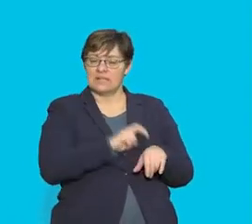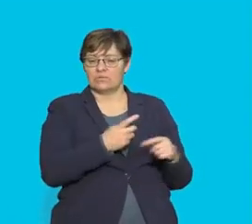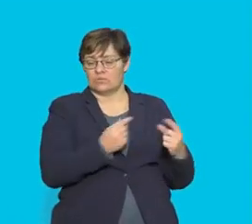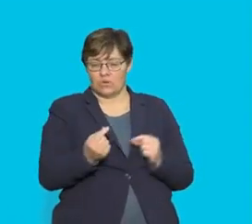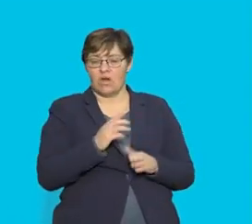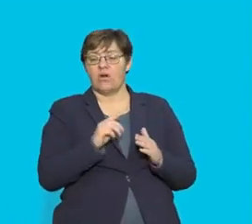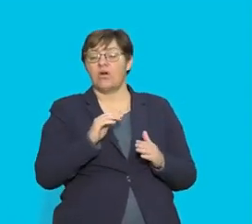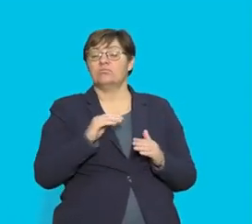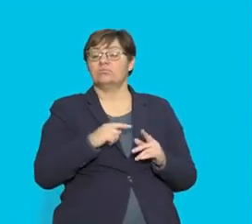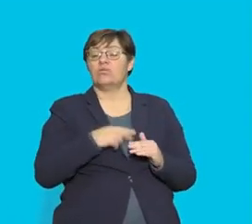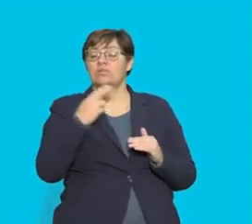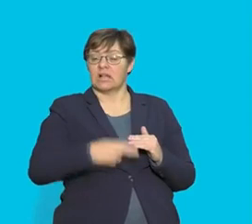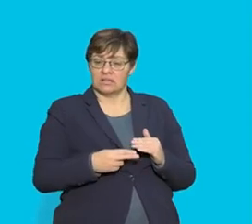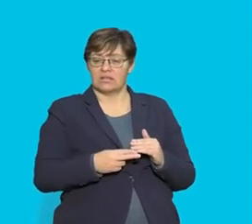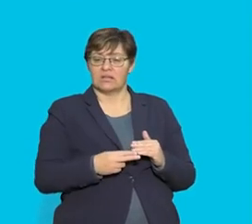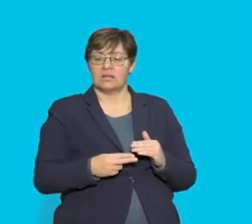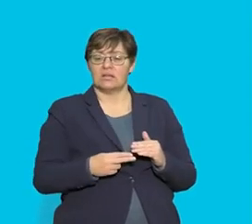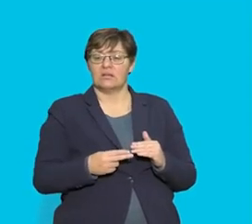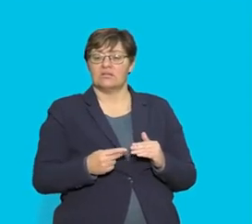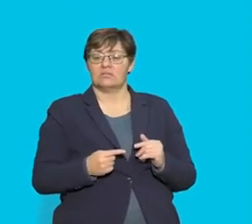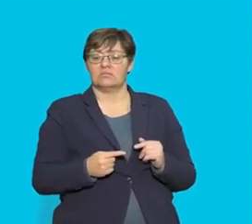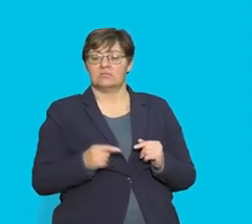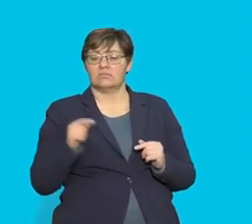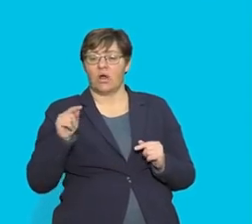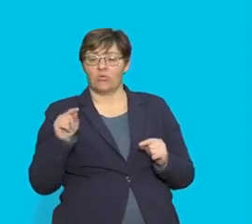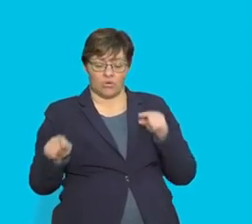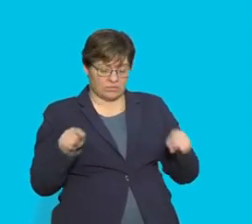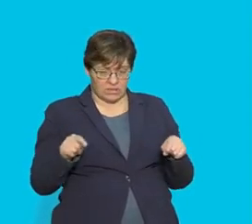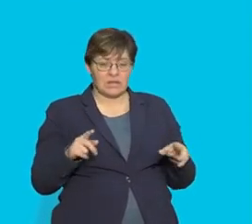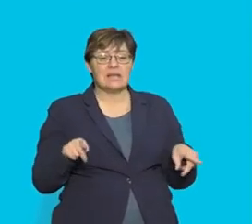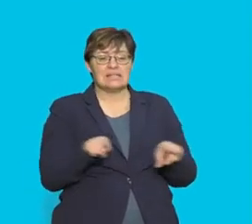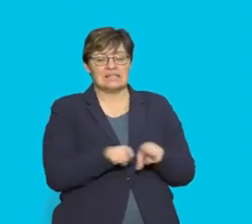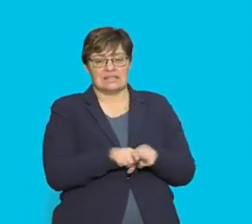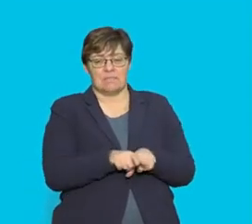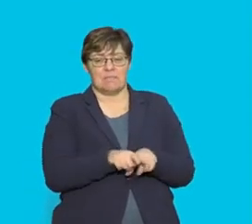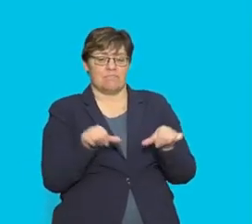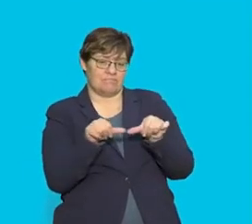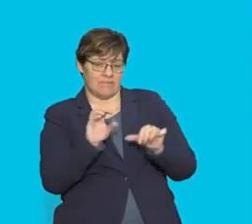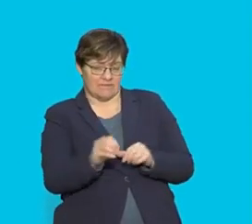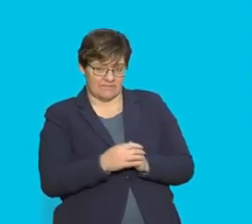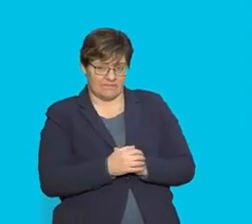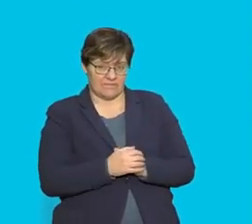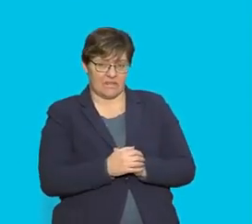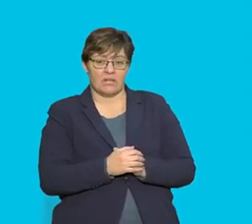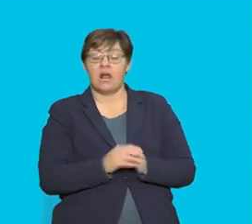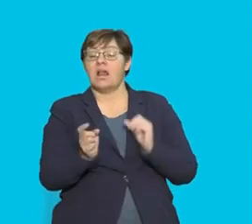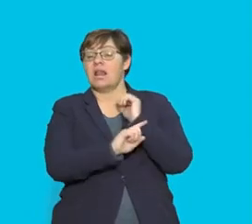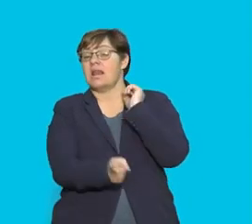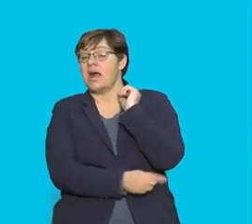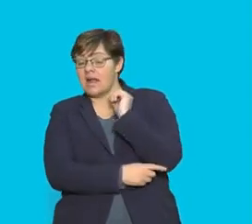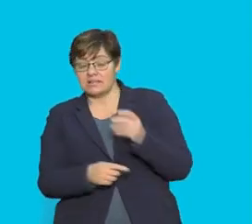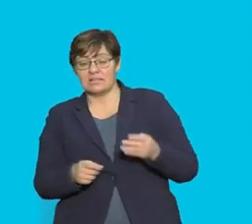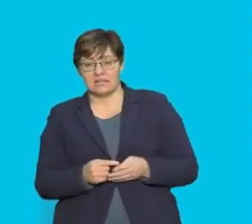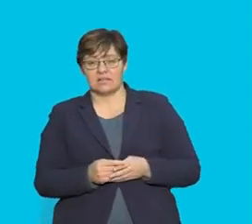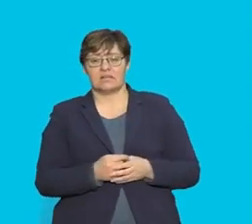just need two. And as a result, corresponding sides will be in the same proportion. Then the last thing will